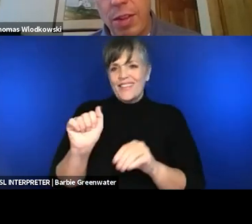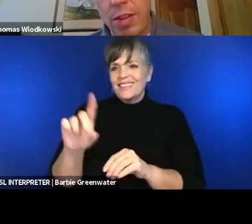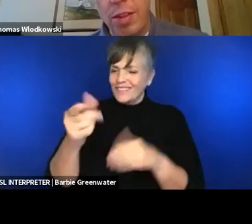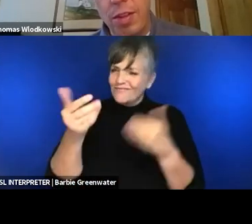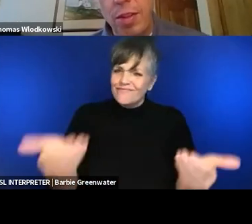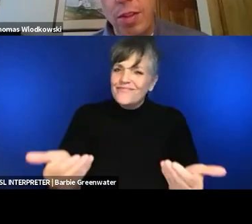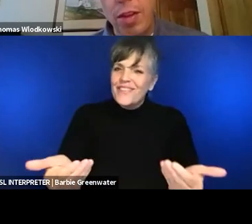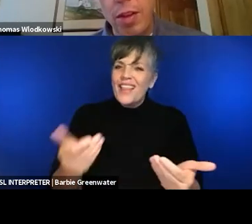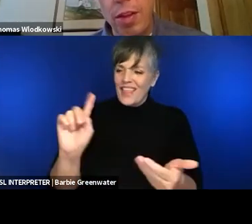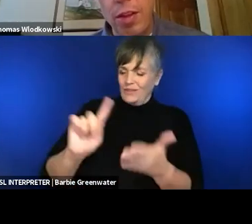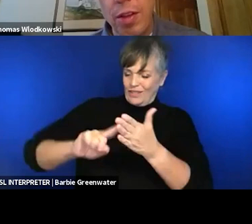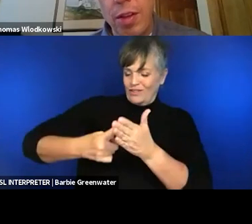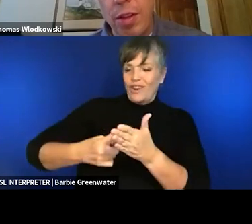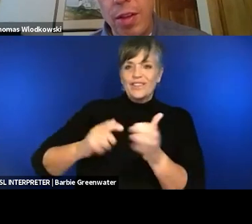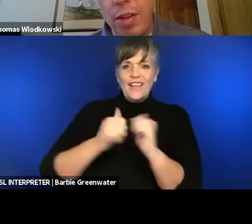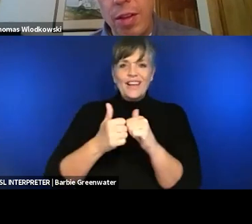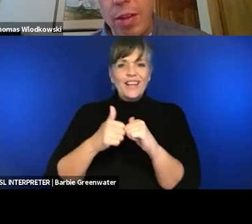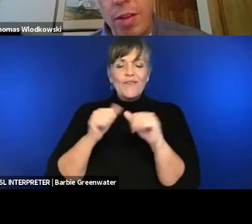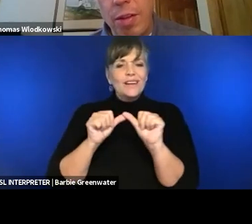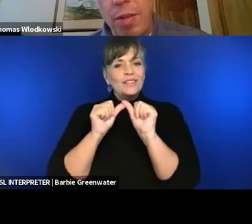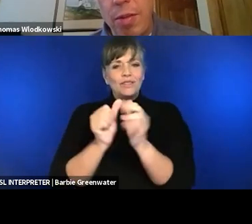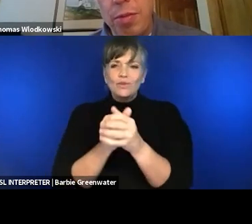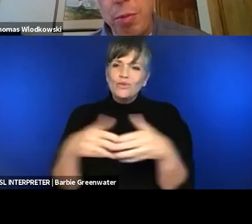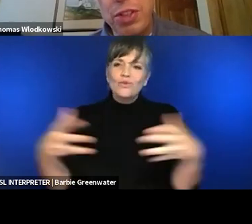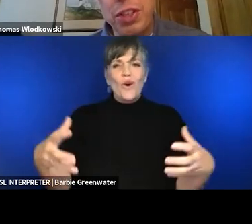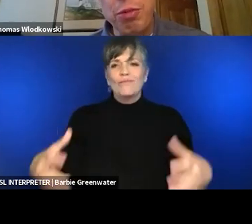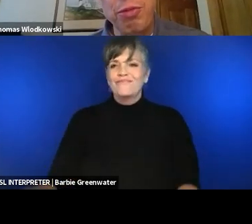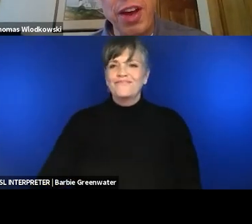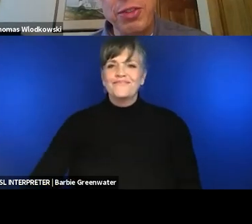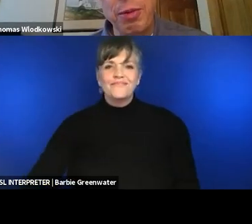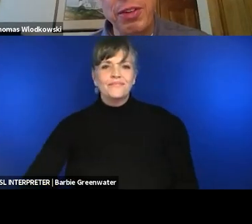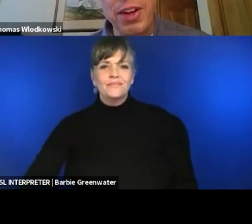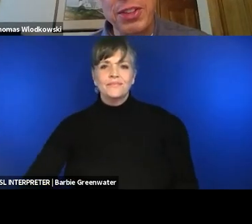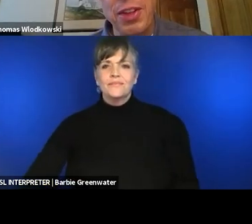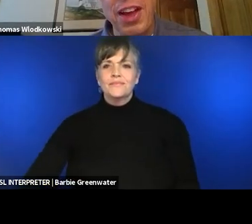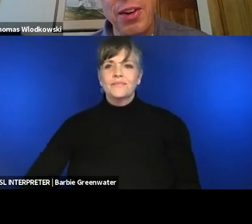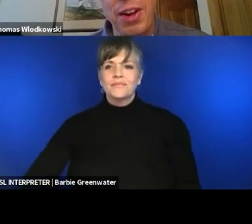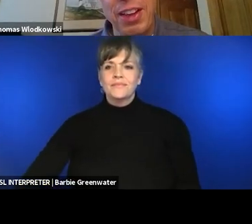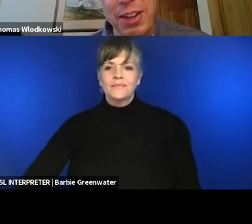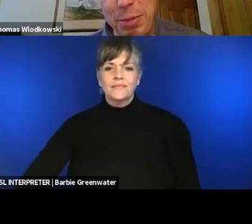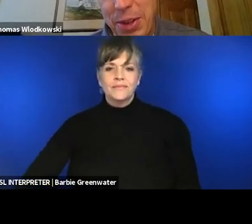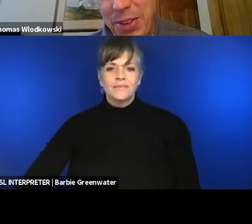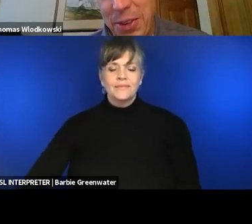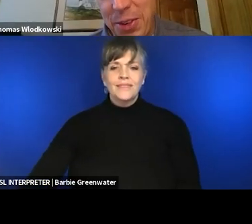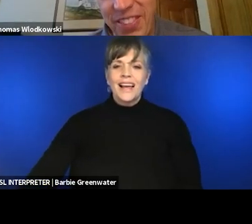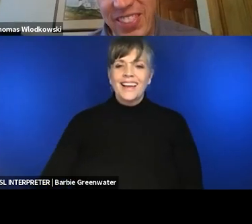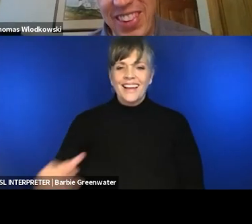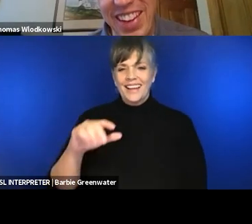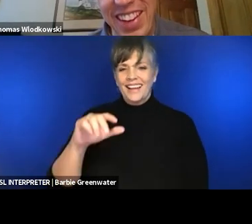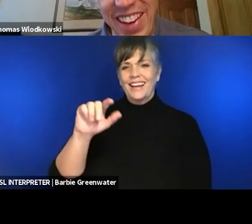where it starts, right? And that's how we continue to grow this. Wish it just grew faster. I wouldn't have lost all the hair that I lost, but.